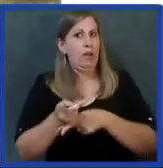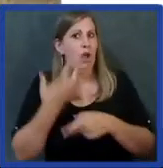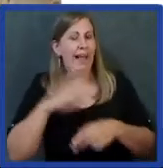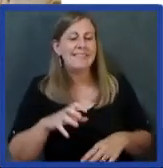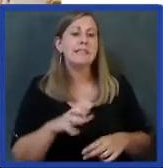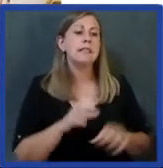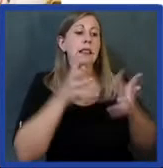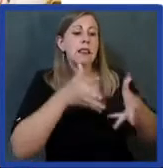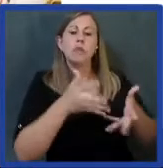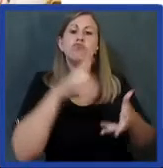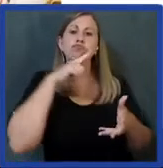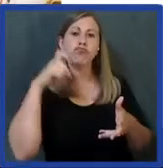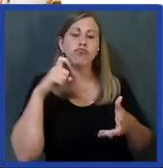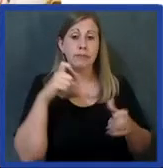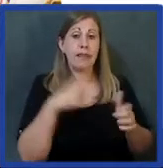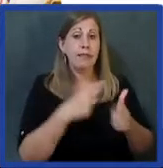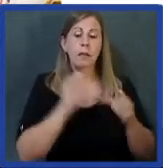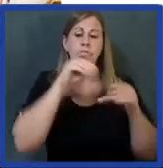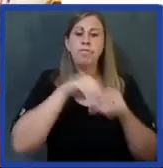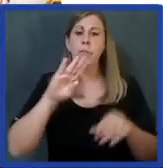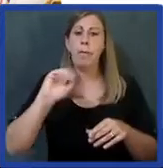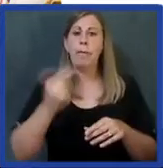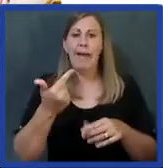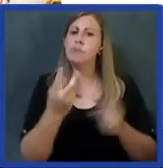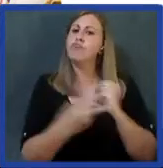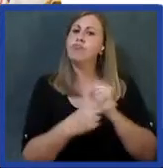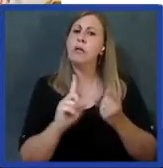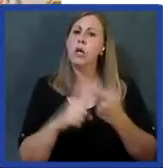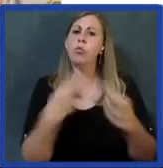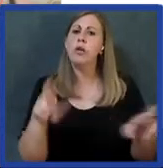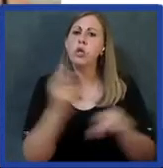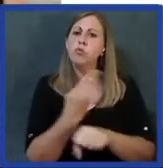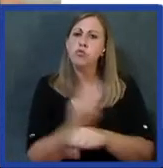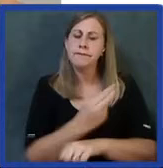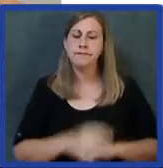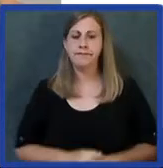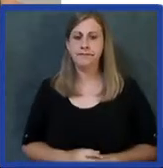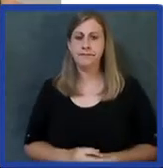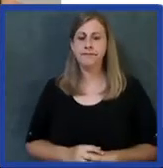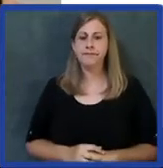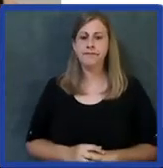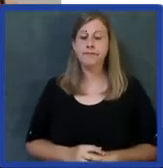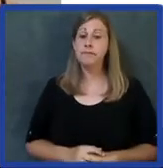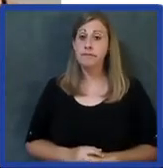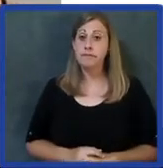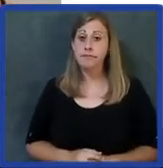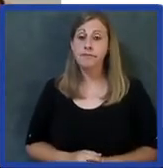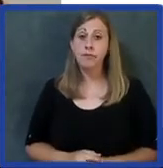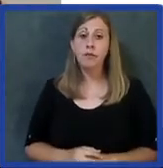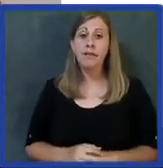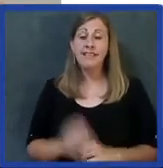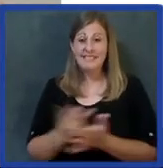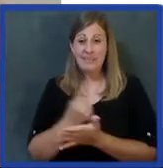You can place the dry cup in the dry bag for storage until use. When you're new to using a menstrual